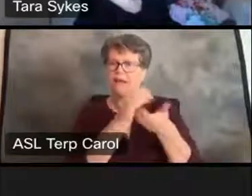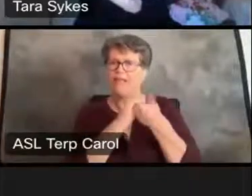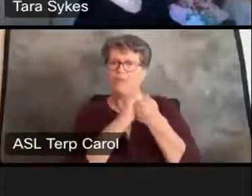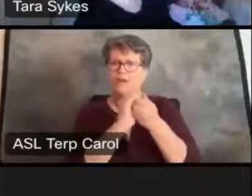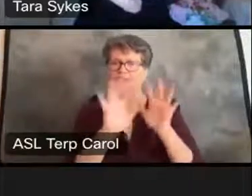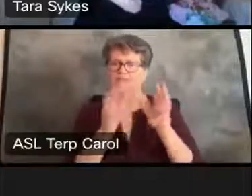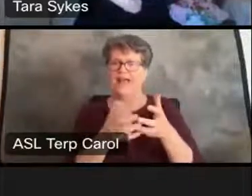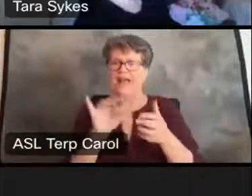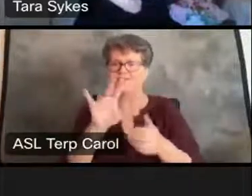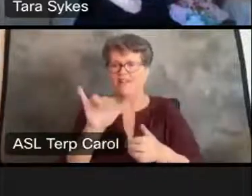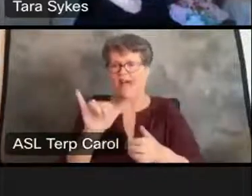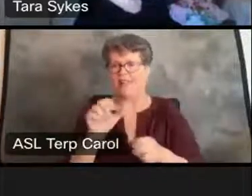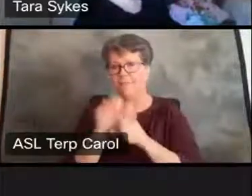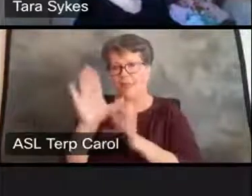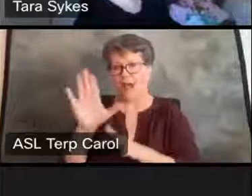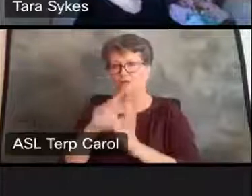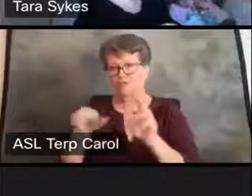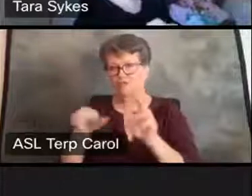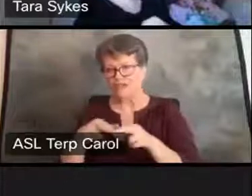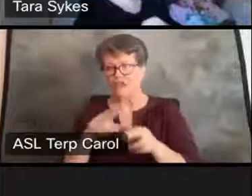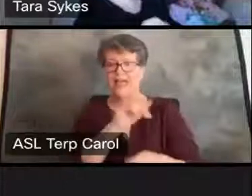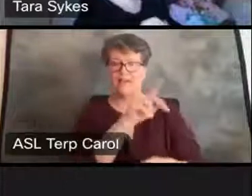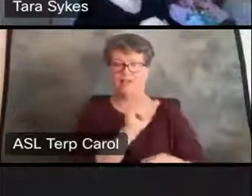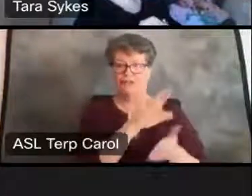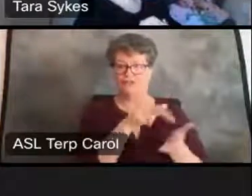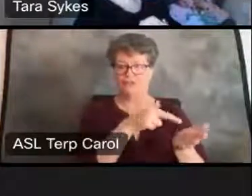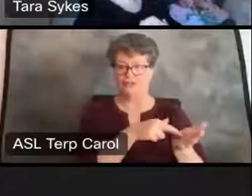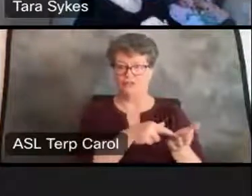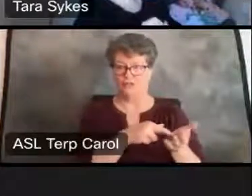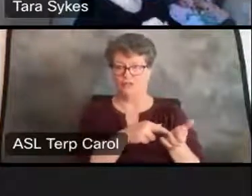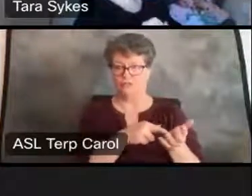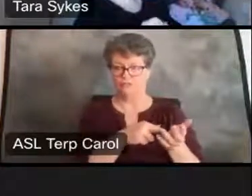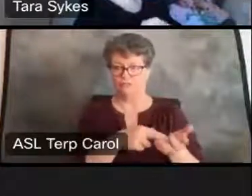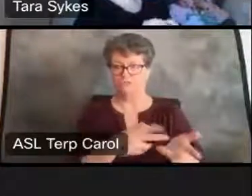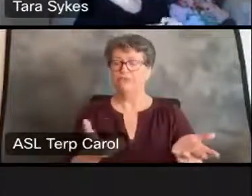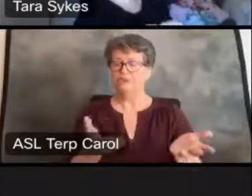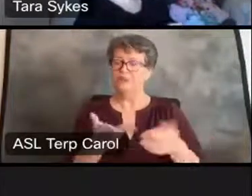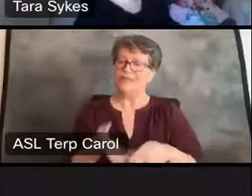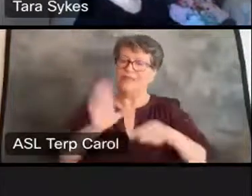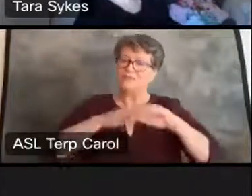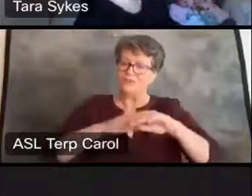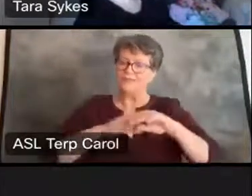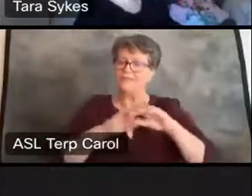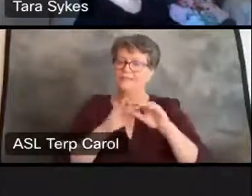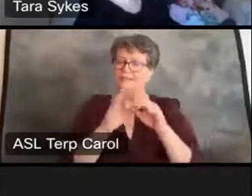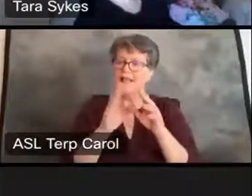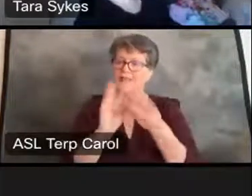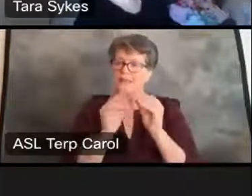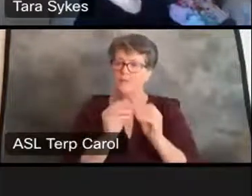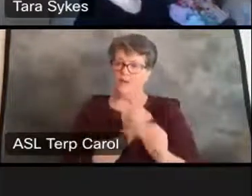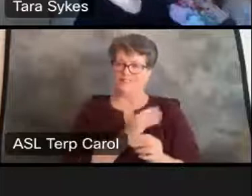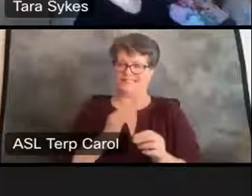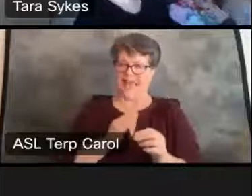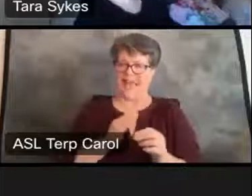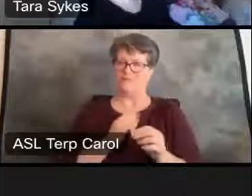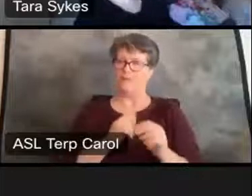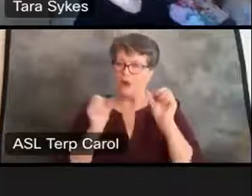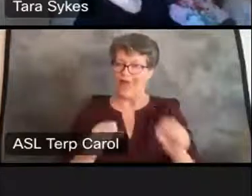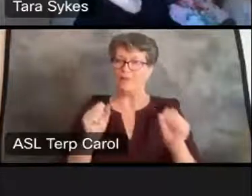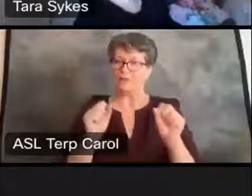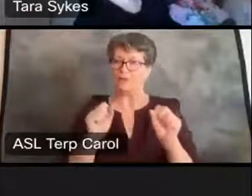promote compliance and support with HCBS. Our vendor community met with us, met with our previous community services manager, Olivia, met